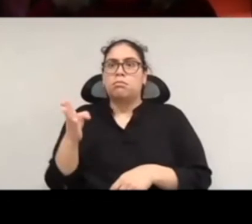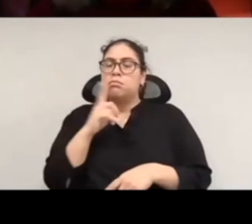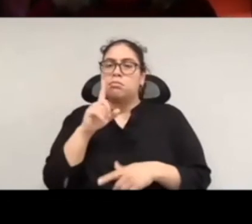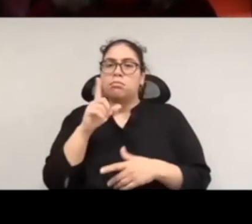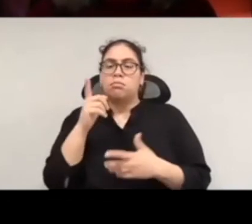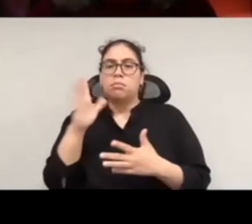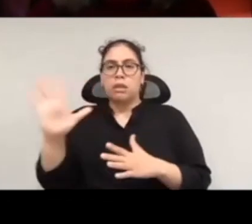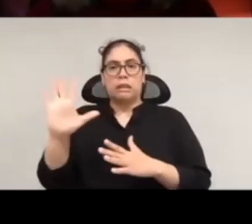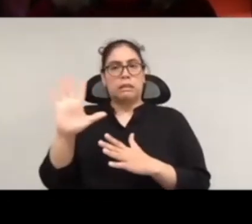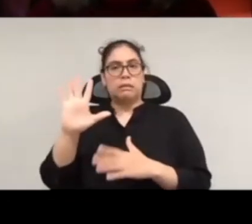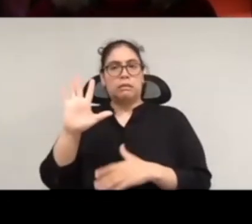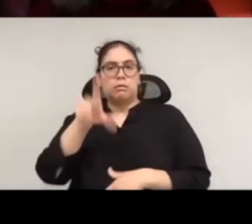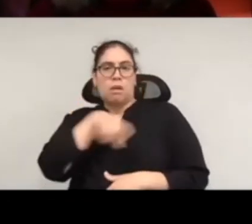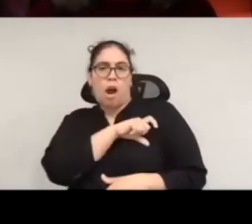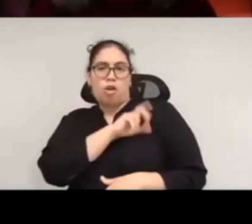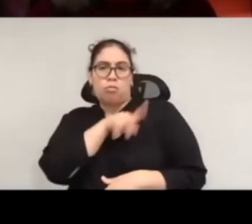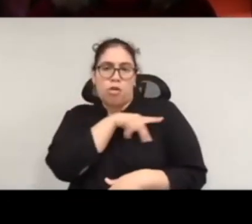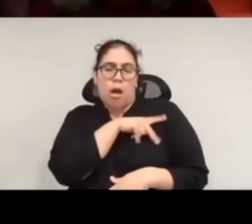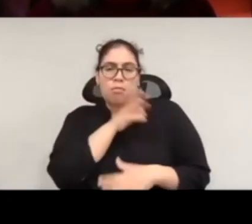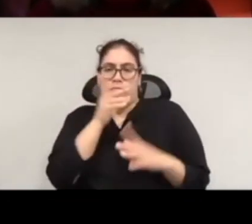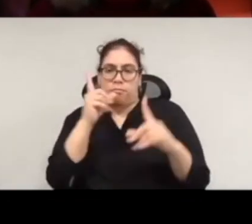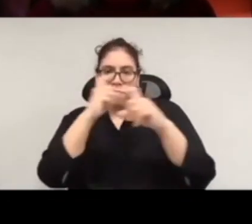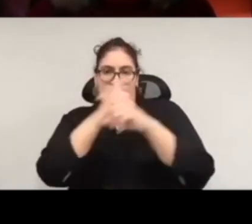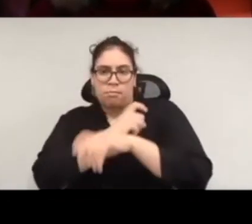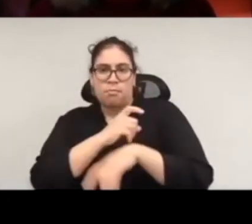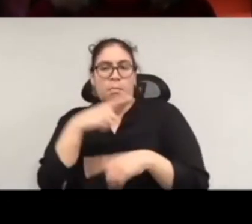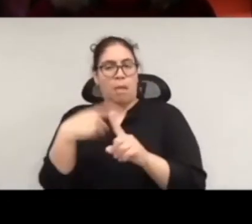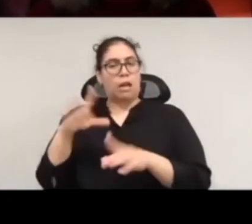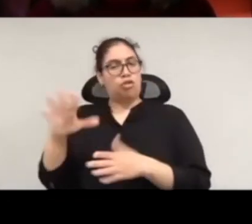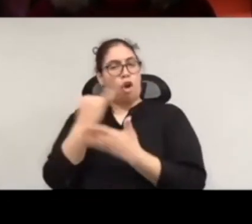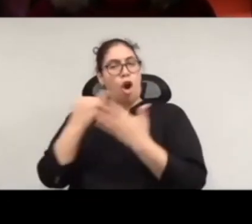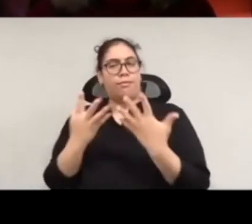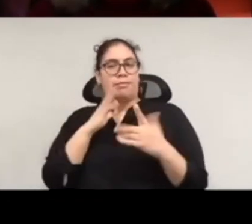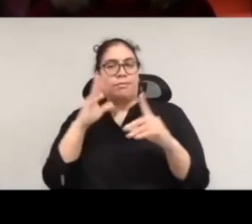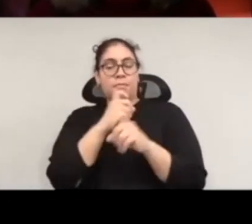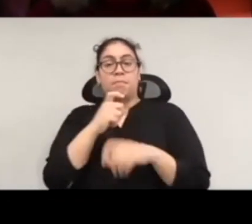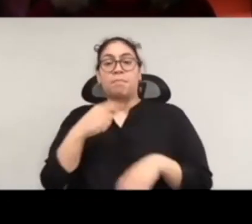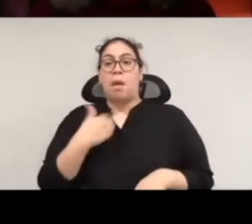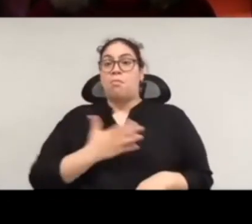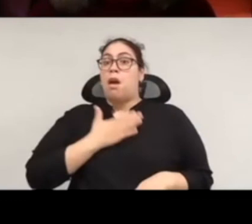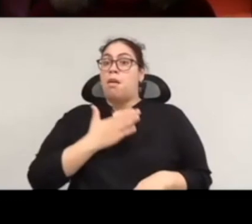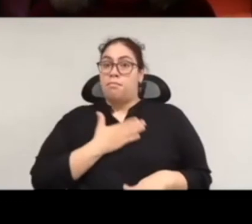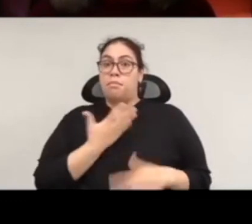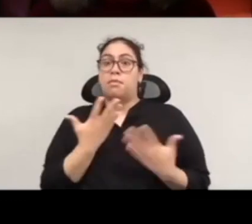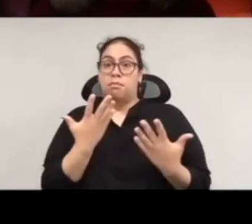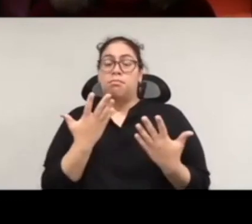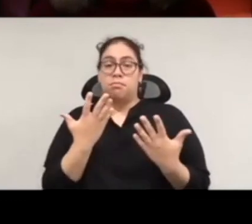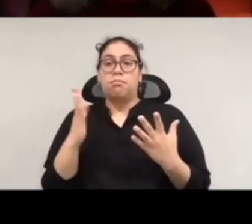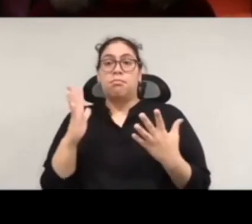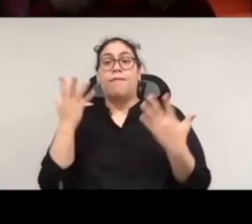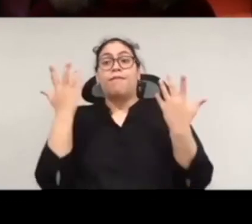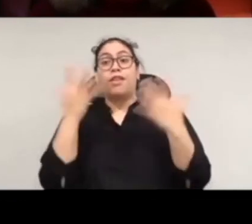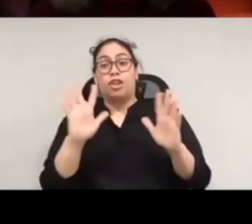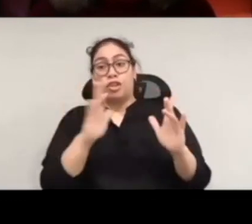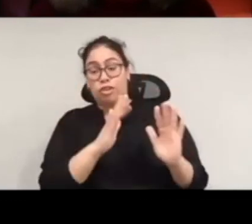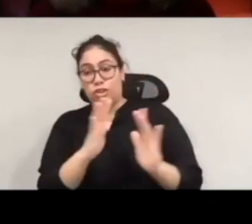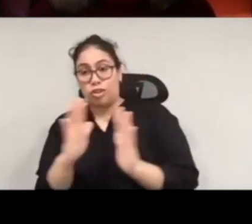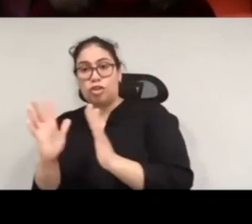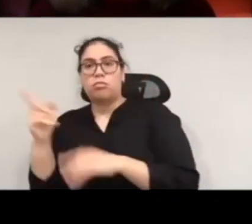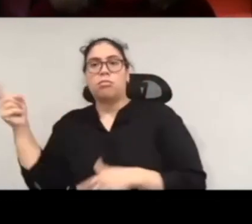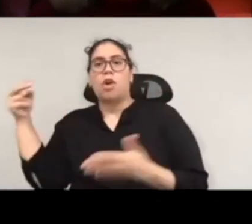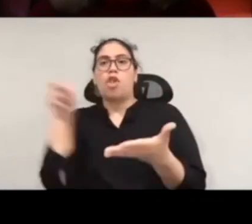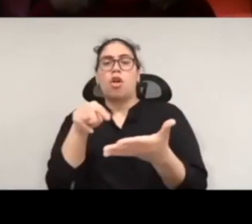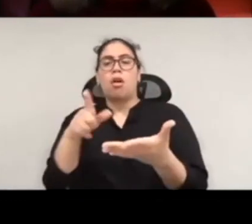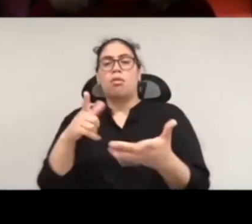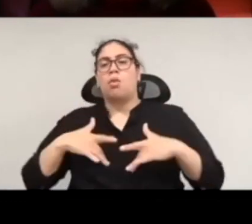is his artistry. Well, after Liz was done, I am proud to say that not only did the filmmakers look at the script and were incredibly